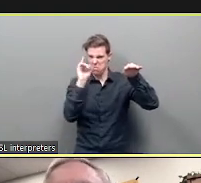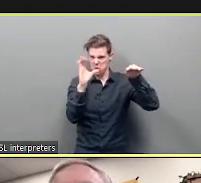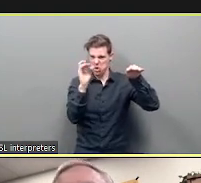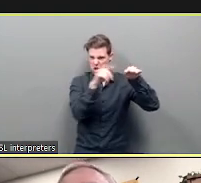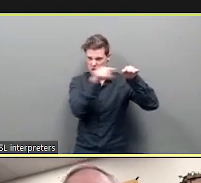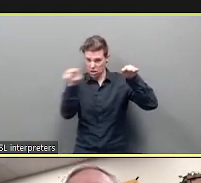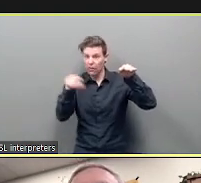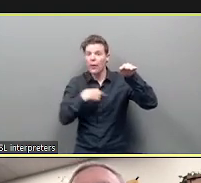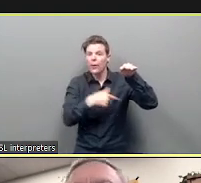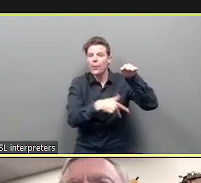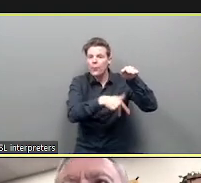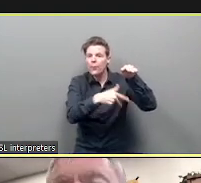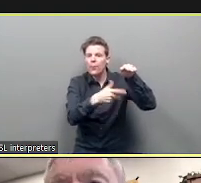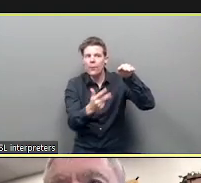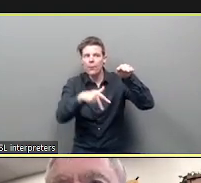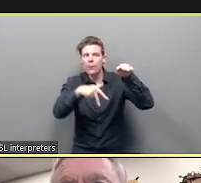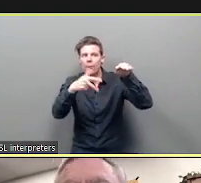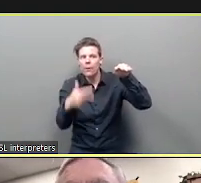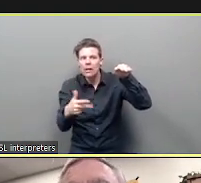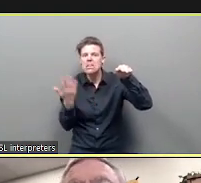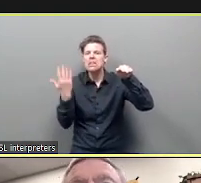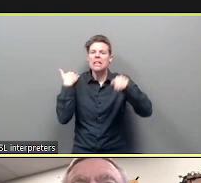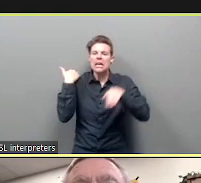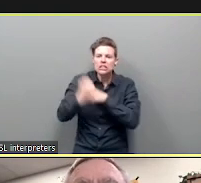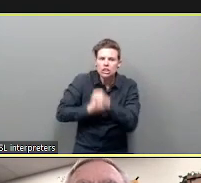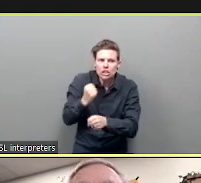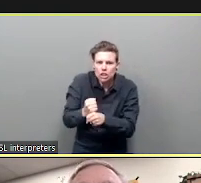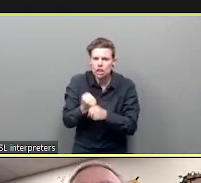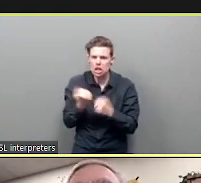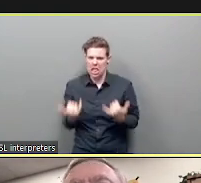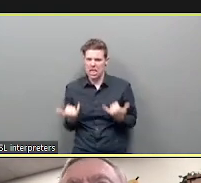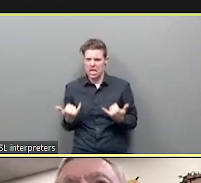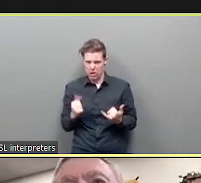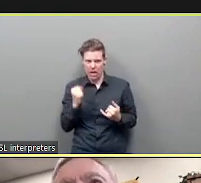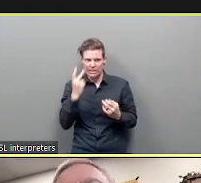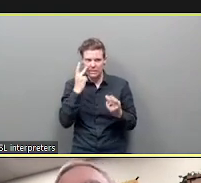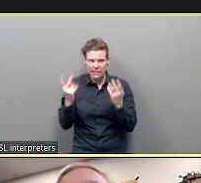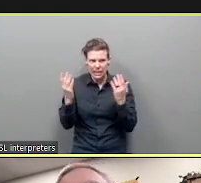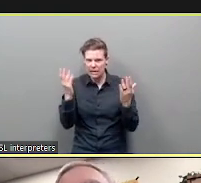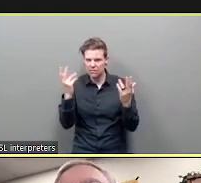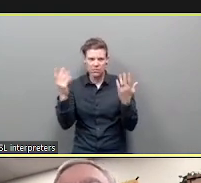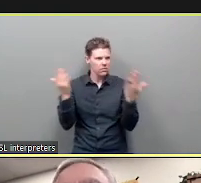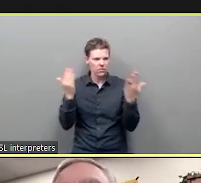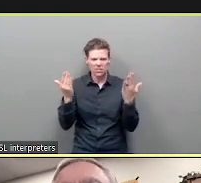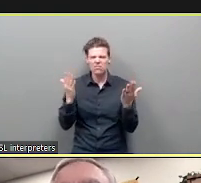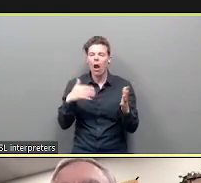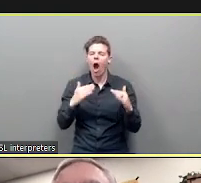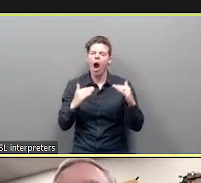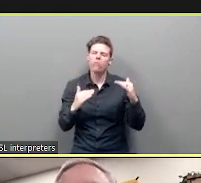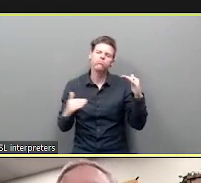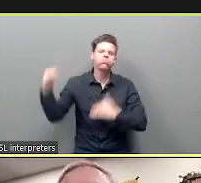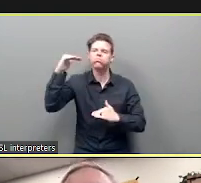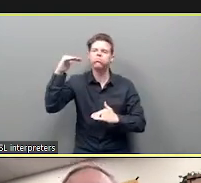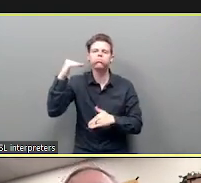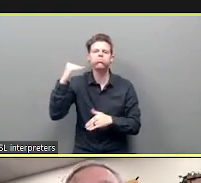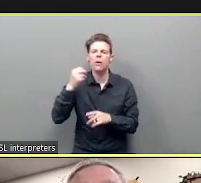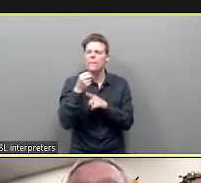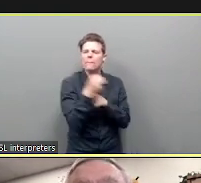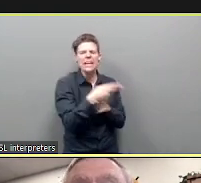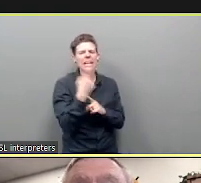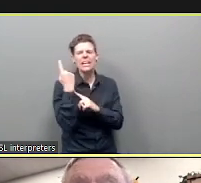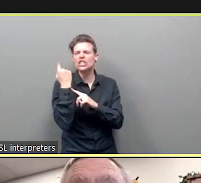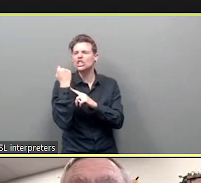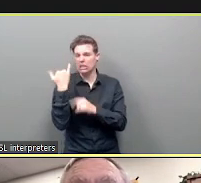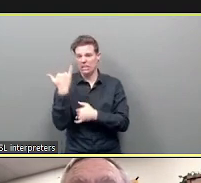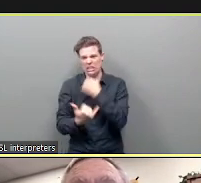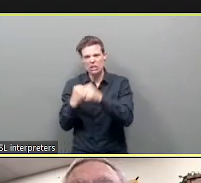more. So you can see the cases are way higher, almost double the number of cases in the US. We're at an